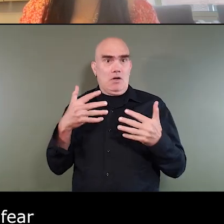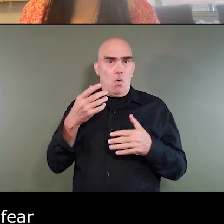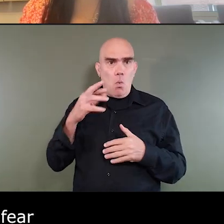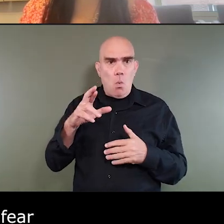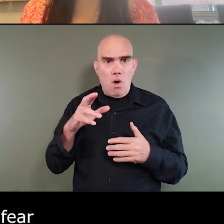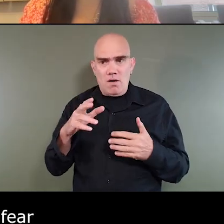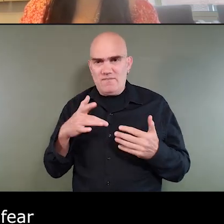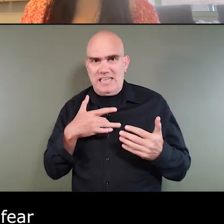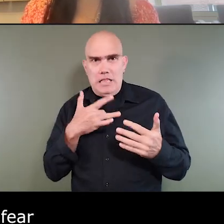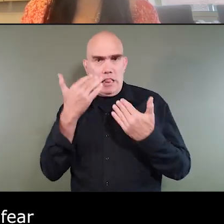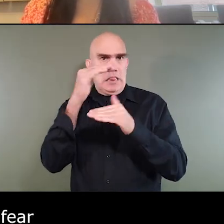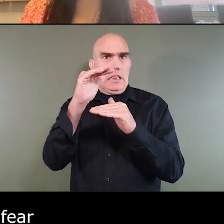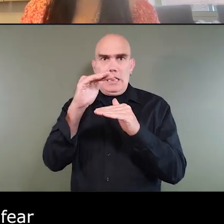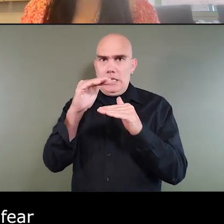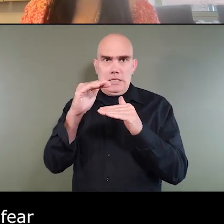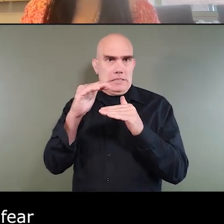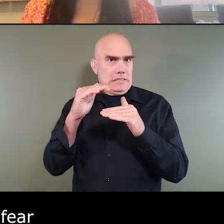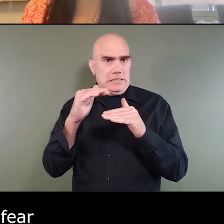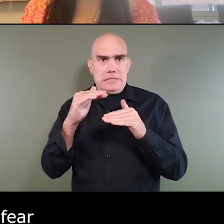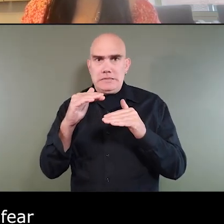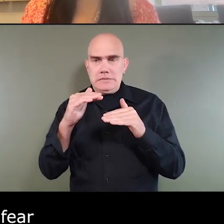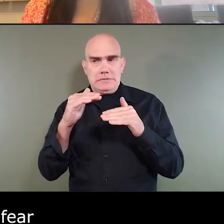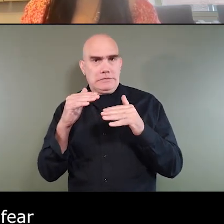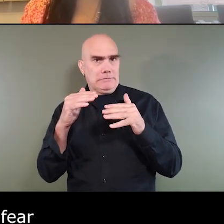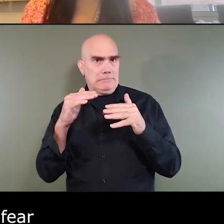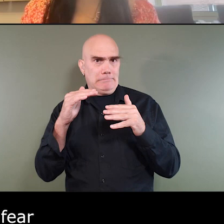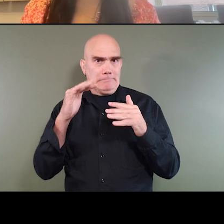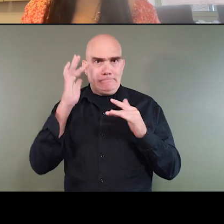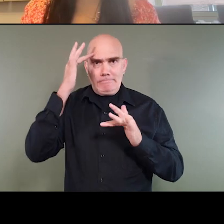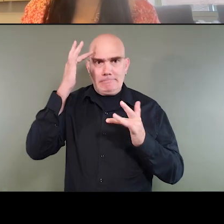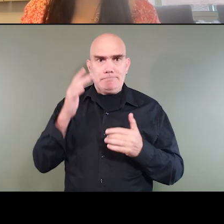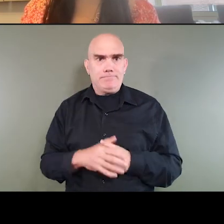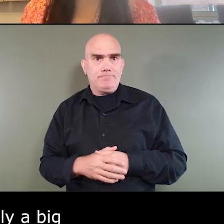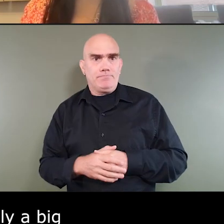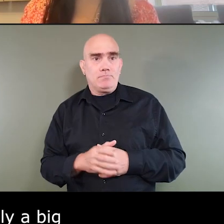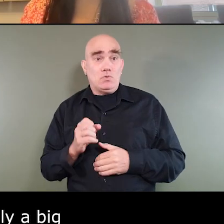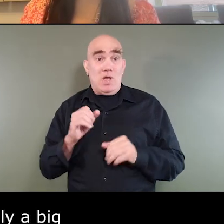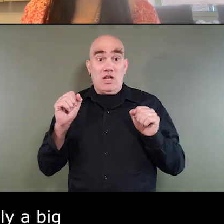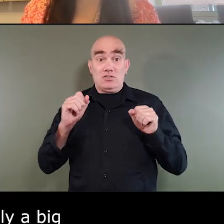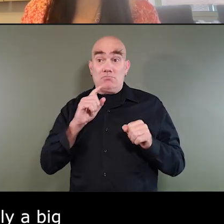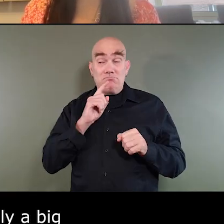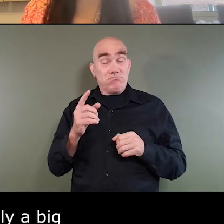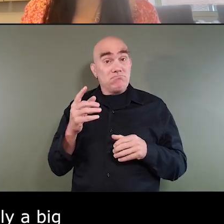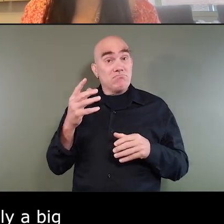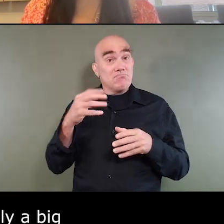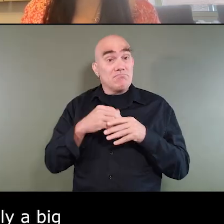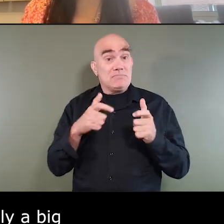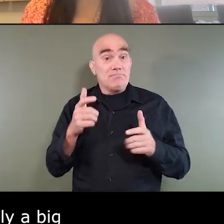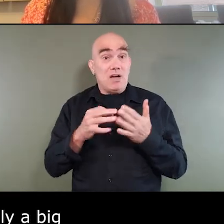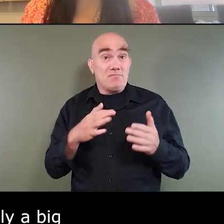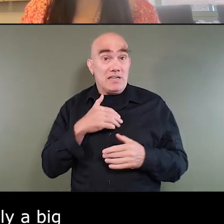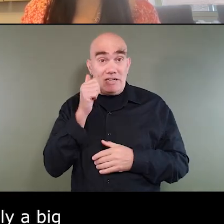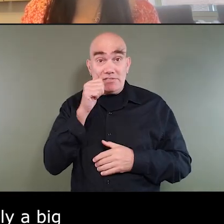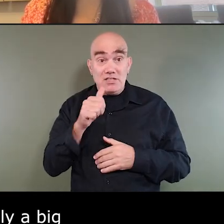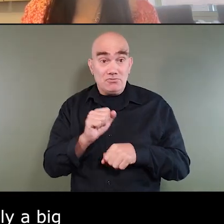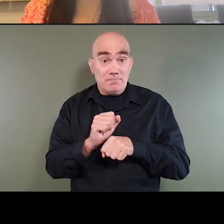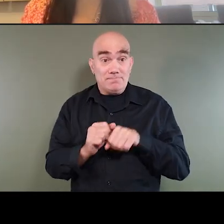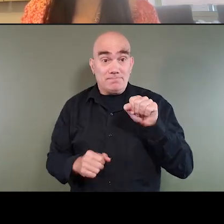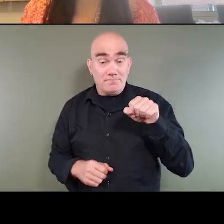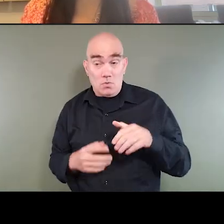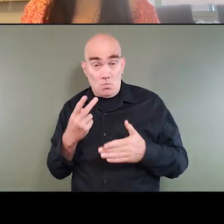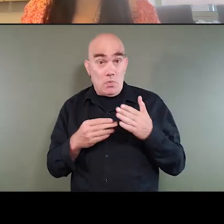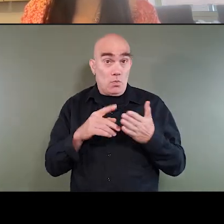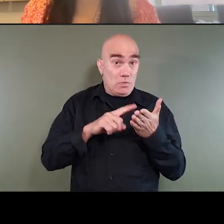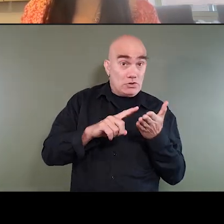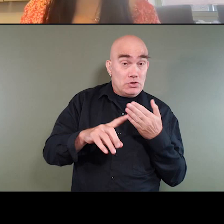to fear or extrinsic limitation. So exercise is certainly a big part of my day-to-day job,